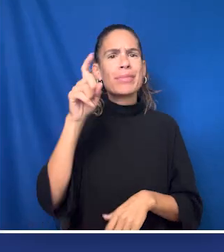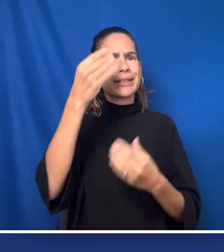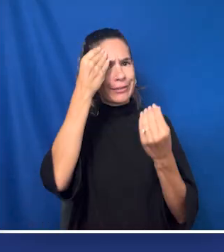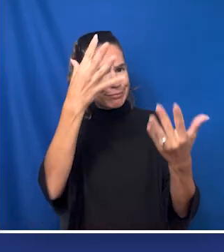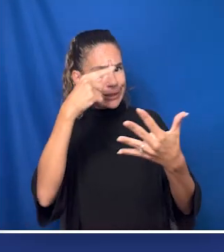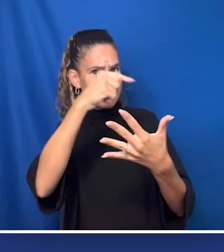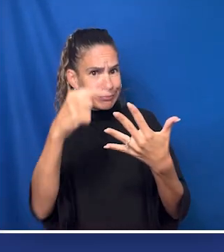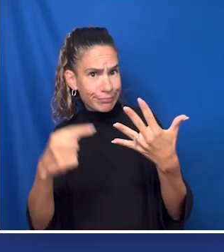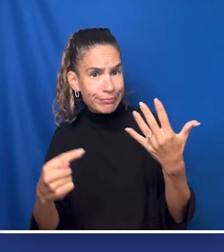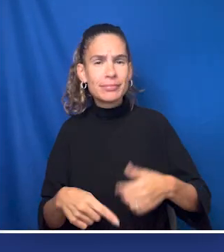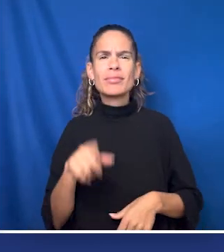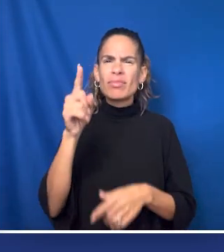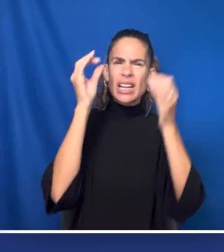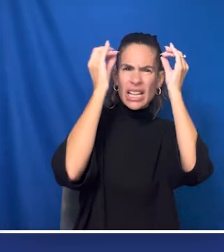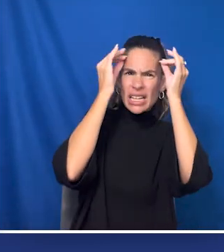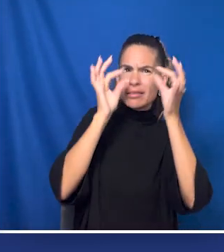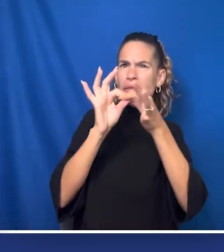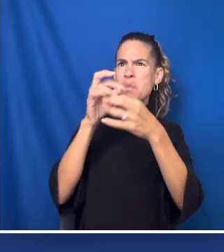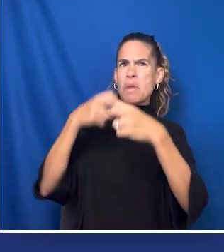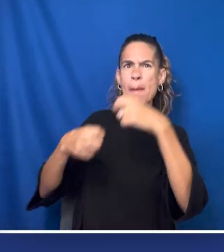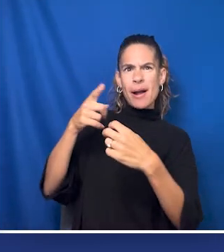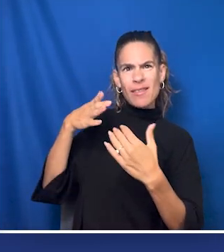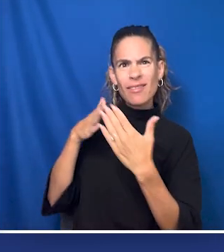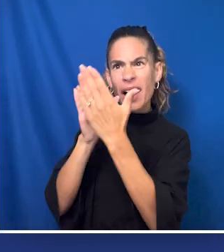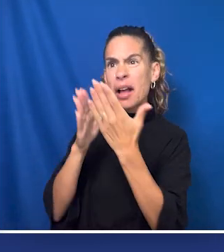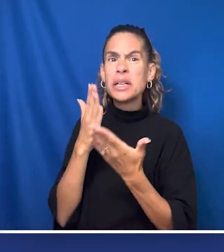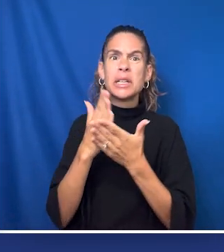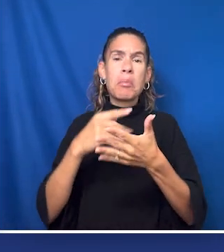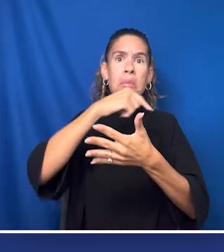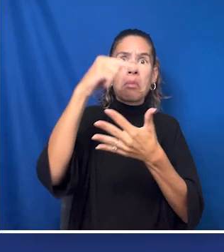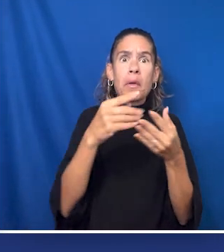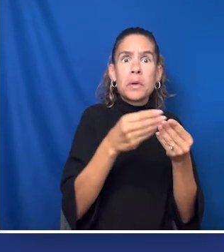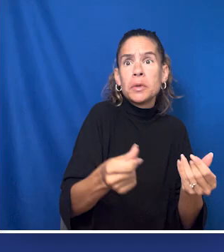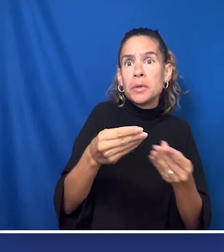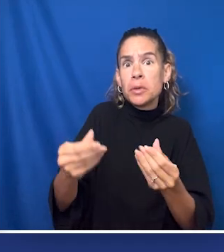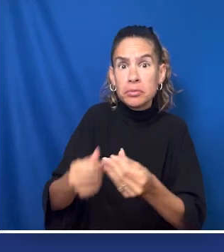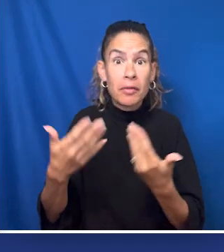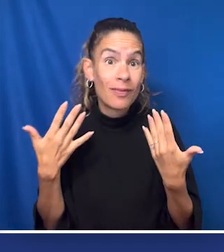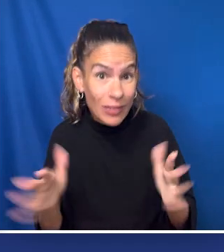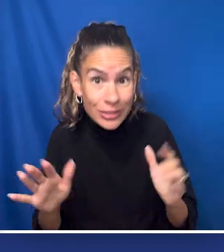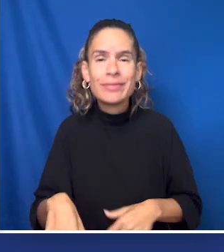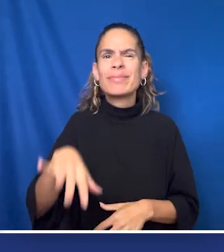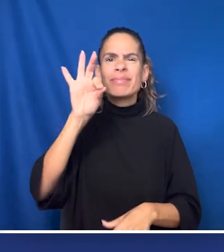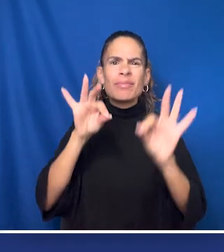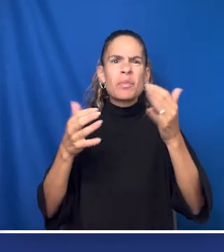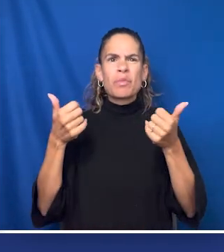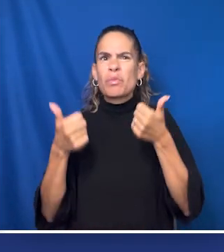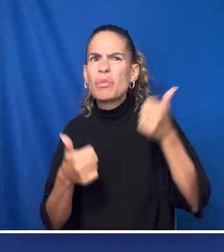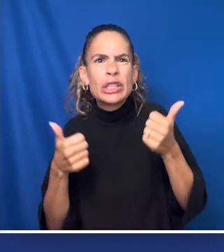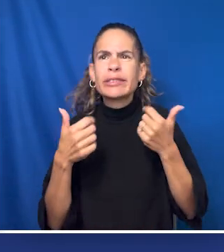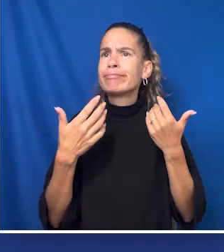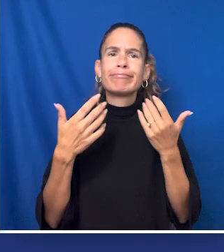self-advocacy. You'll need to have information. Think about the problem you're facing and what some of the solutions could